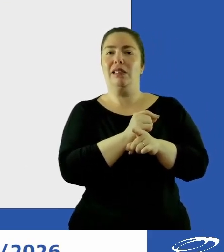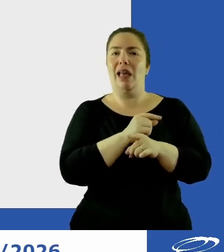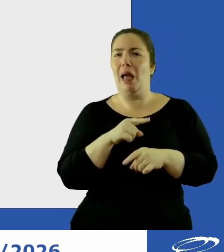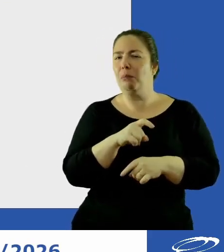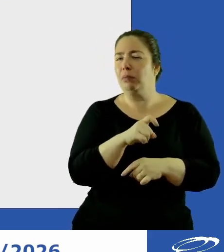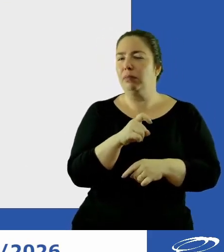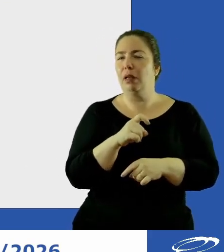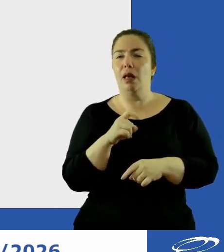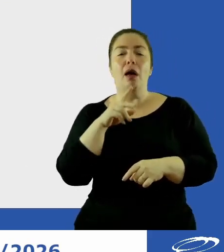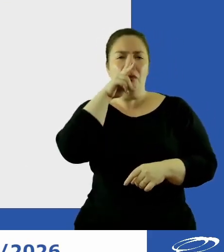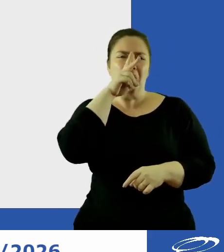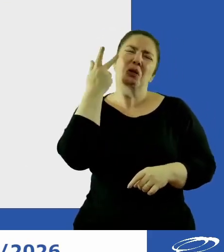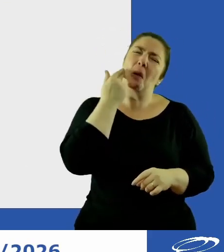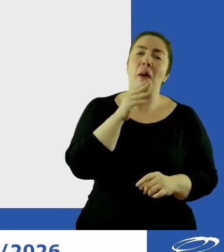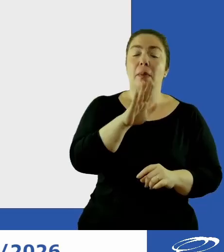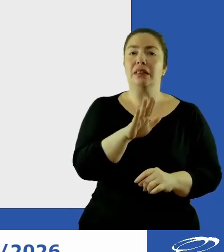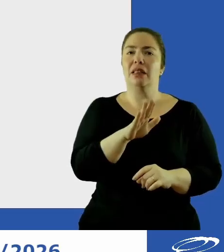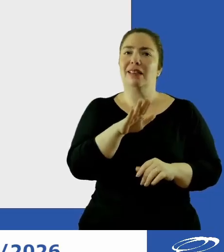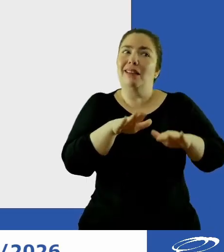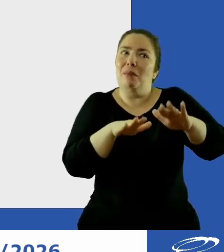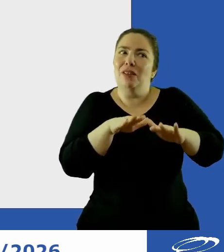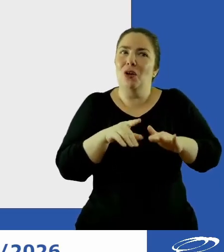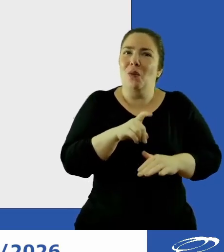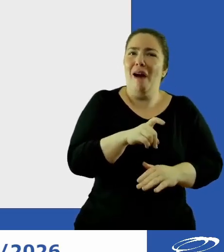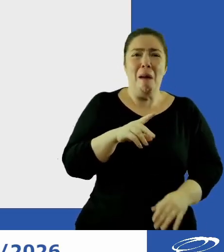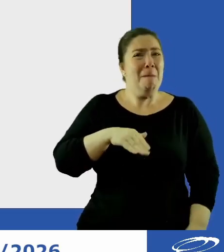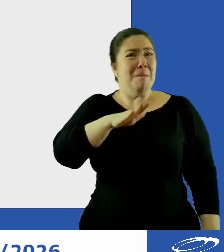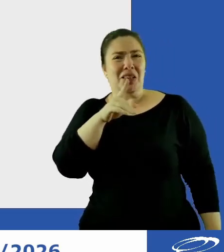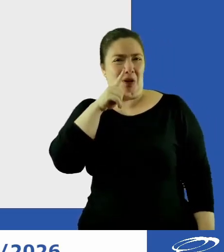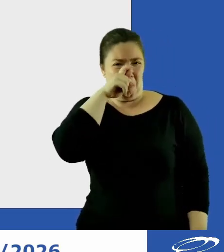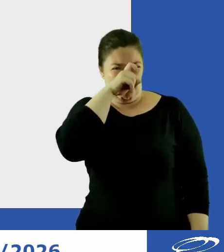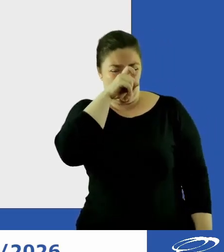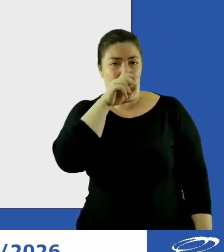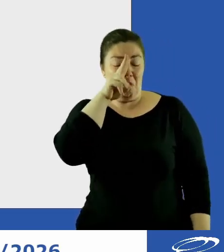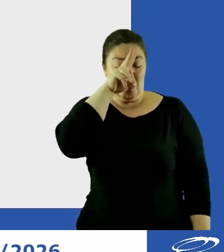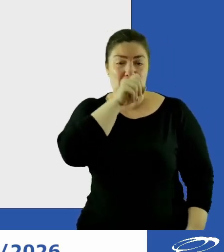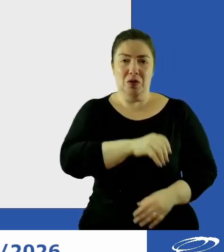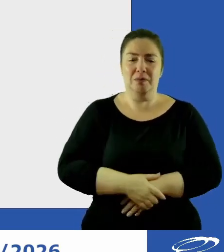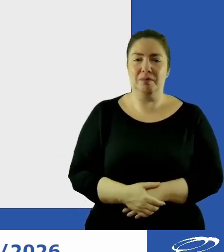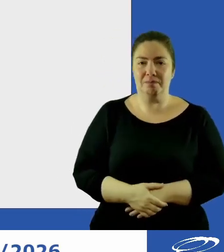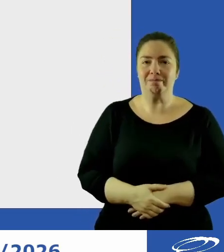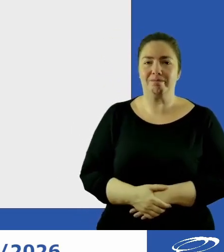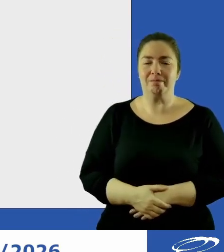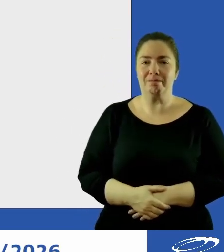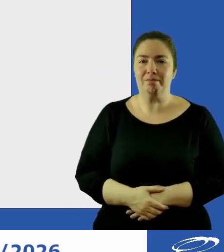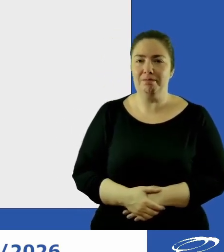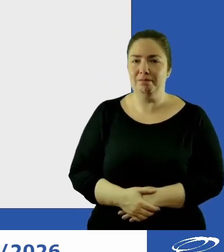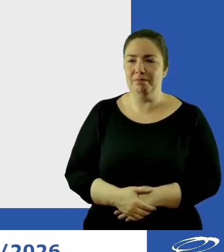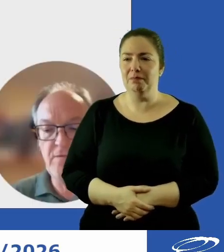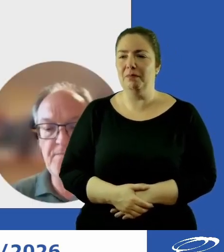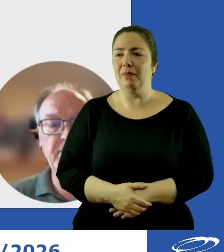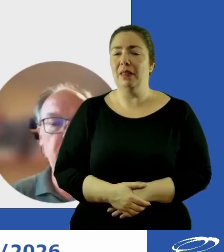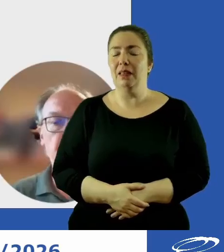common, but also because of adverse events or because of drug-drug interactions. And